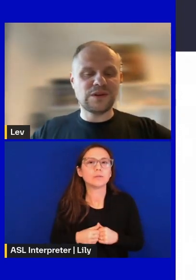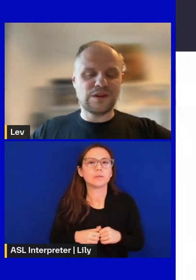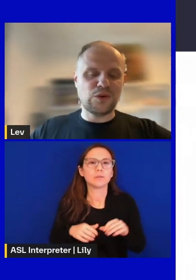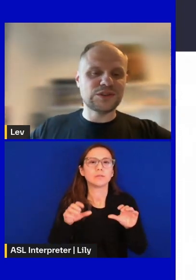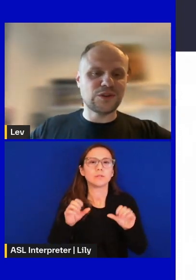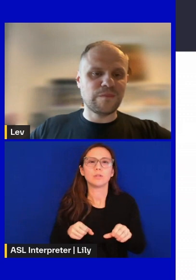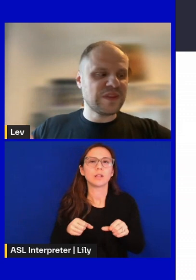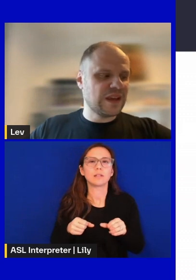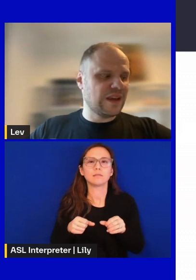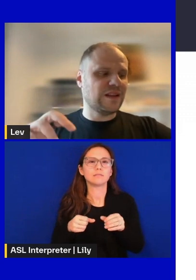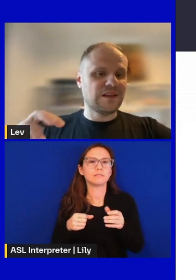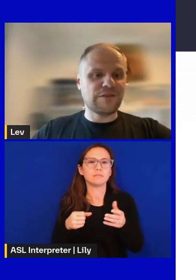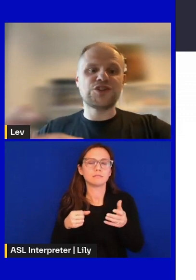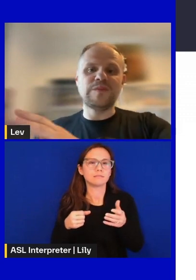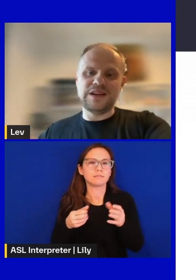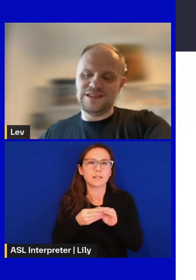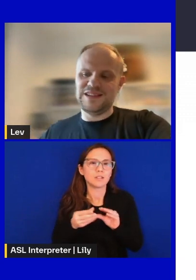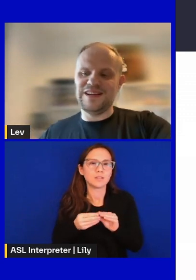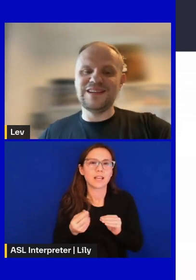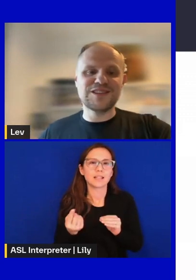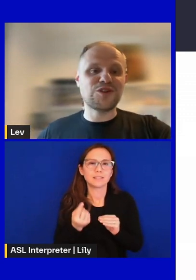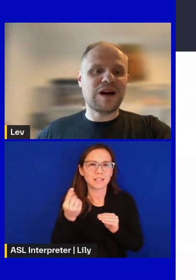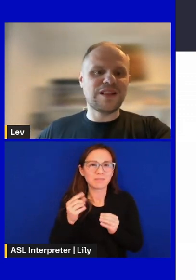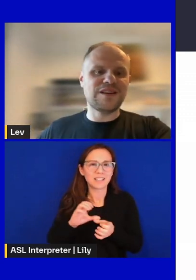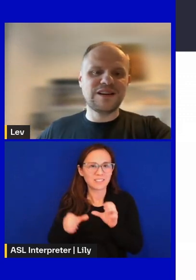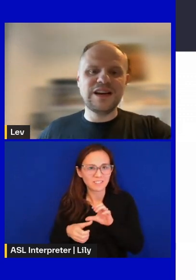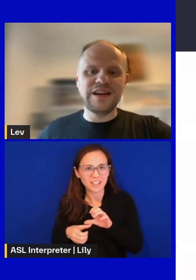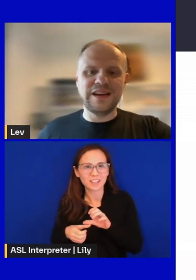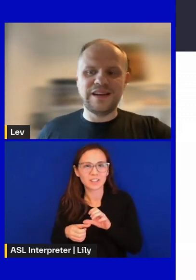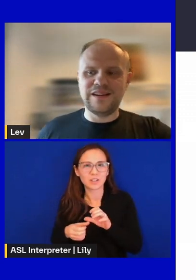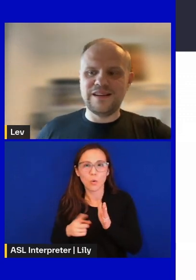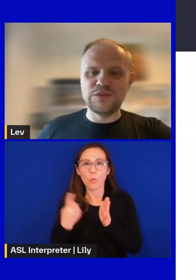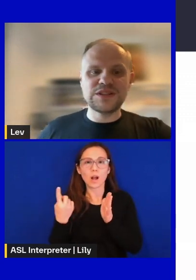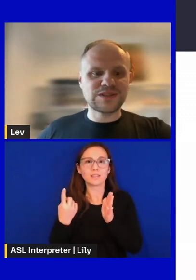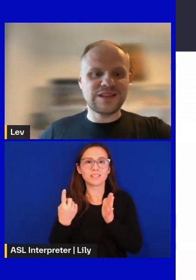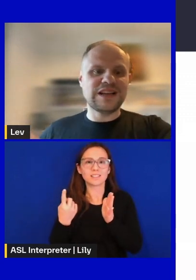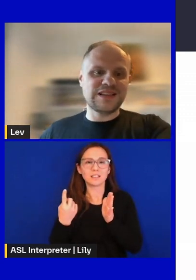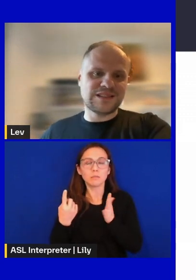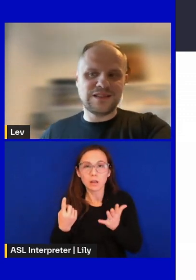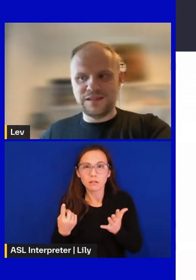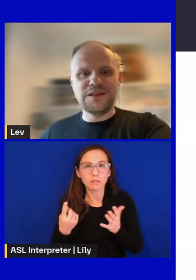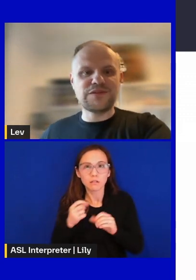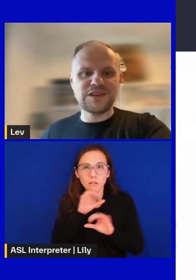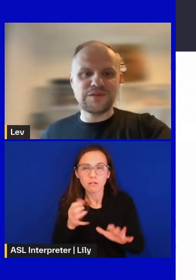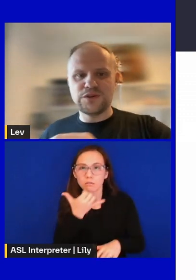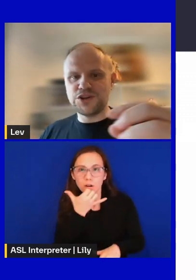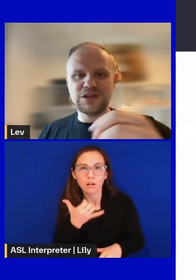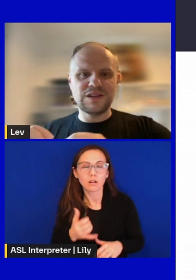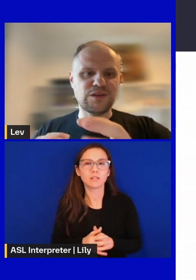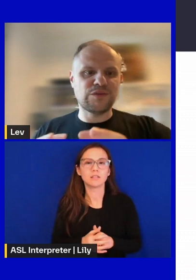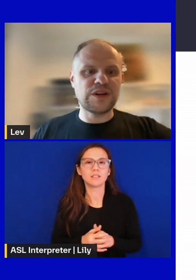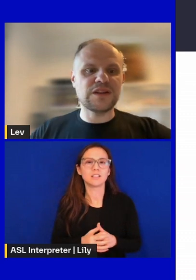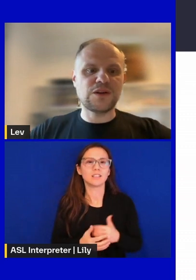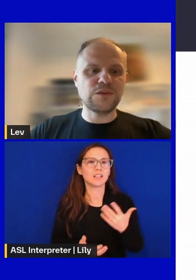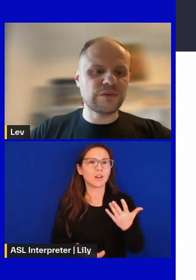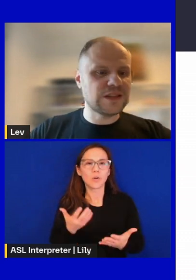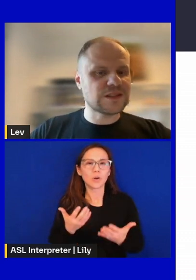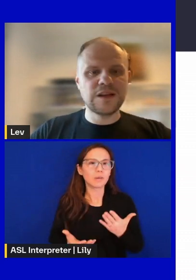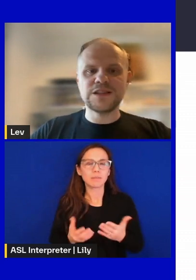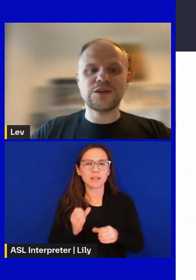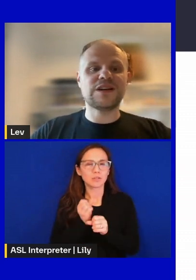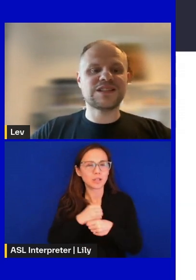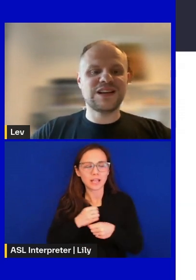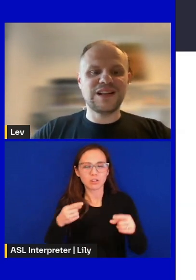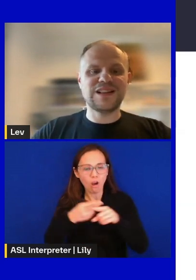be also leveraged by some other resource that has different configuration and kind of create a